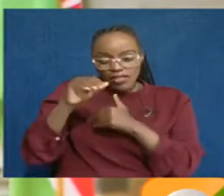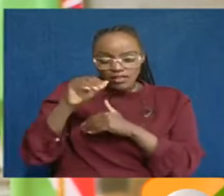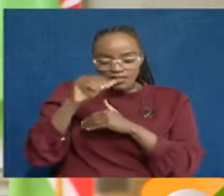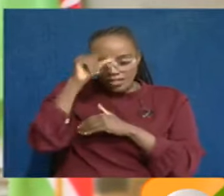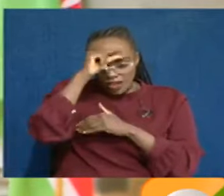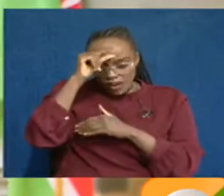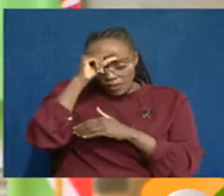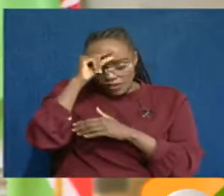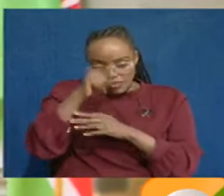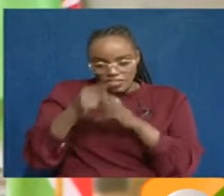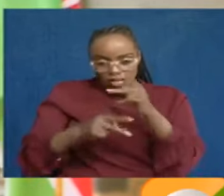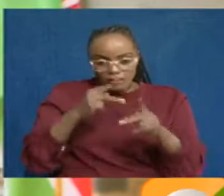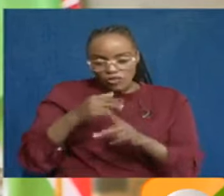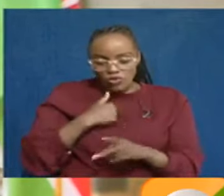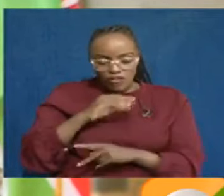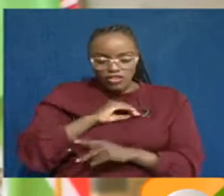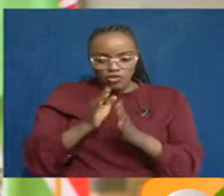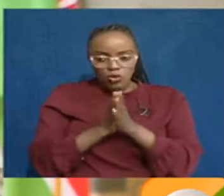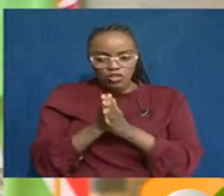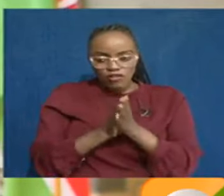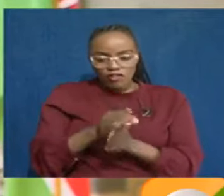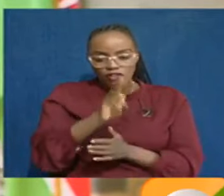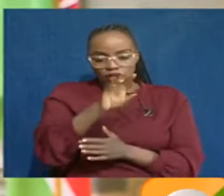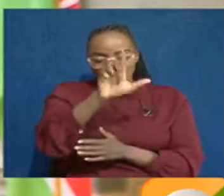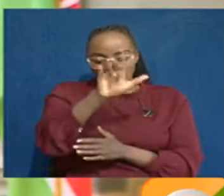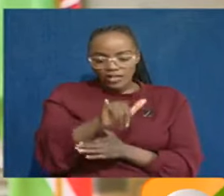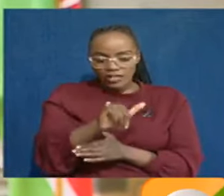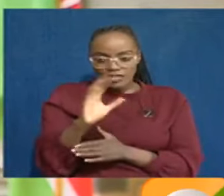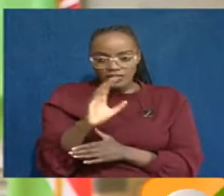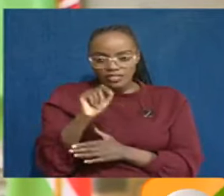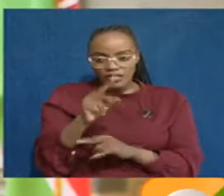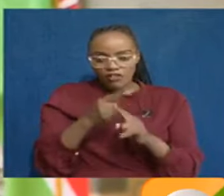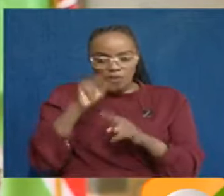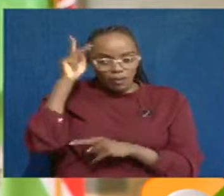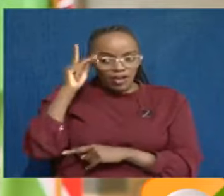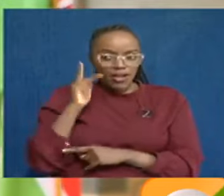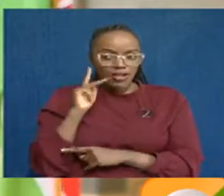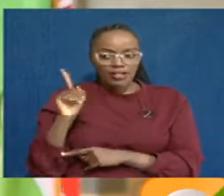process to serve its own interests. Willie Lusige, Citizen TV, at Karen, in Nairobi.